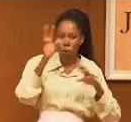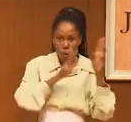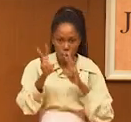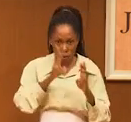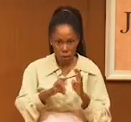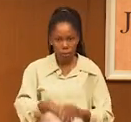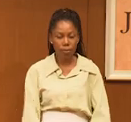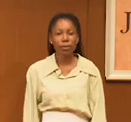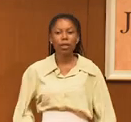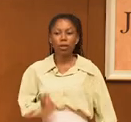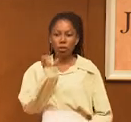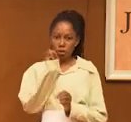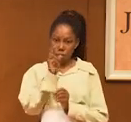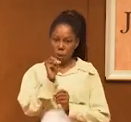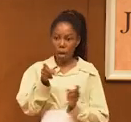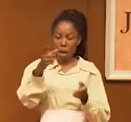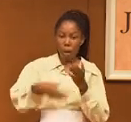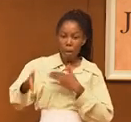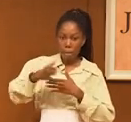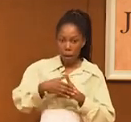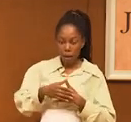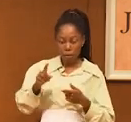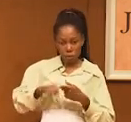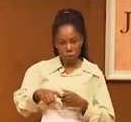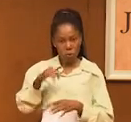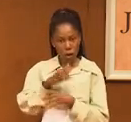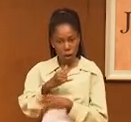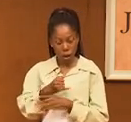after we came back, we spent 1 week, we came back to Lagos State,